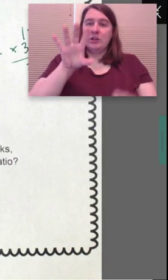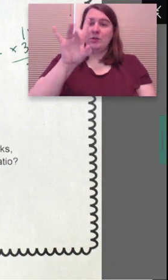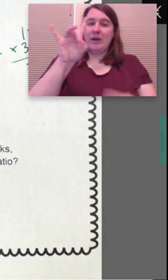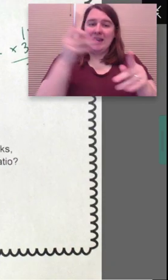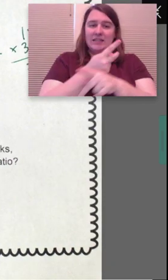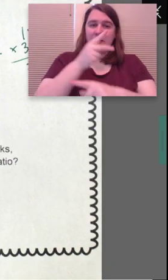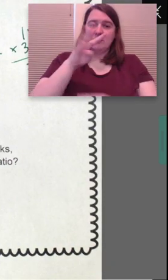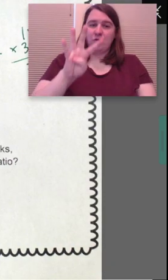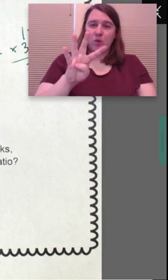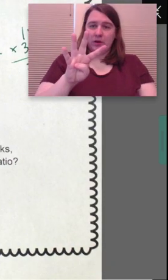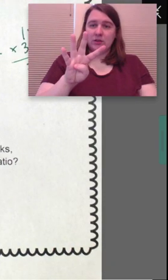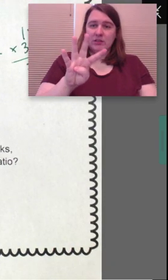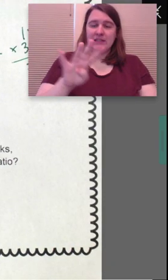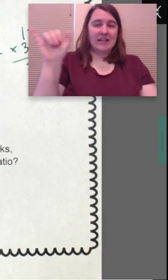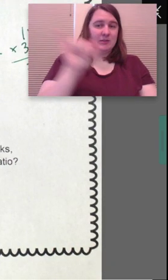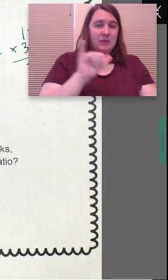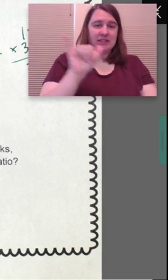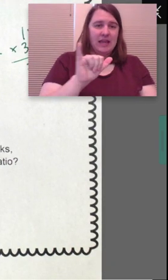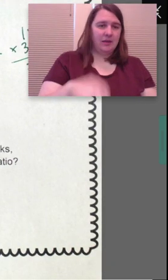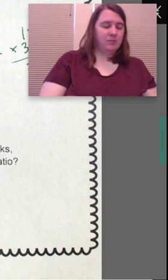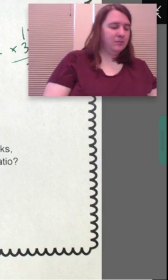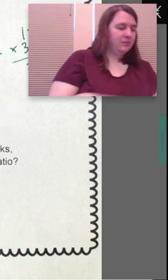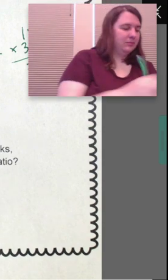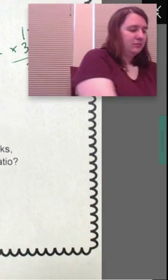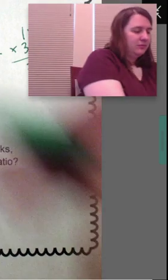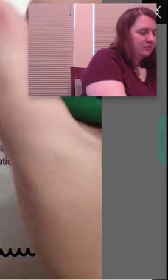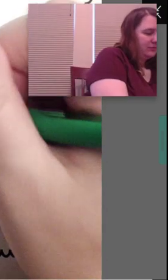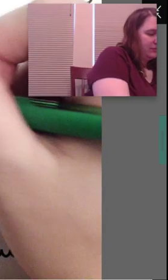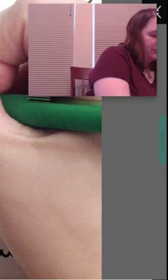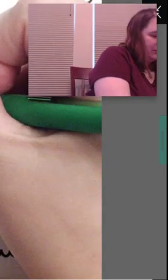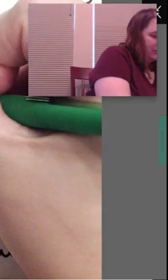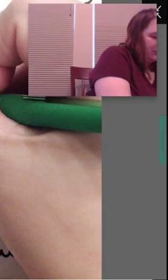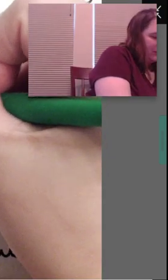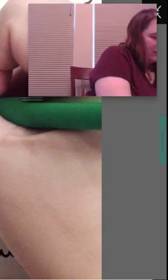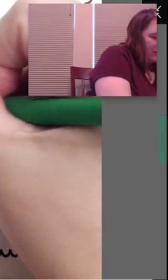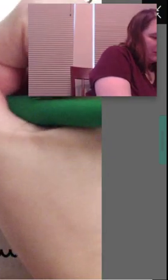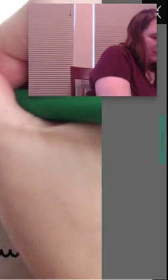All right, so we're going to do 8 times 4, so it has to be the same.